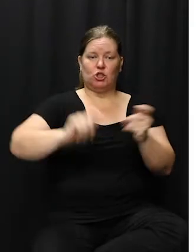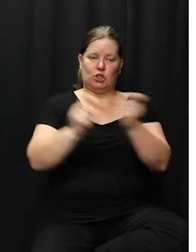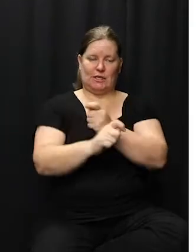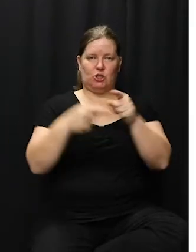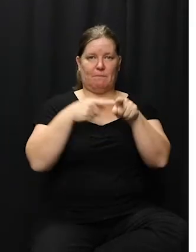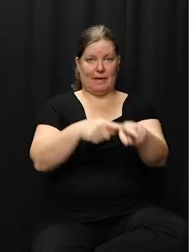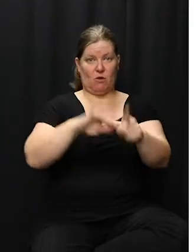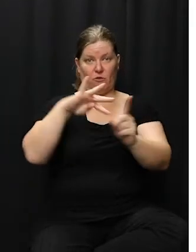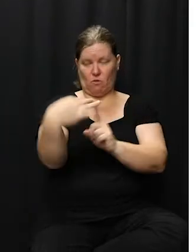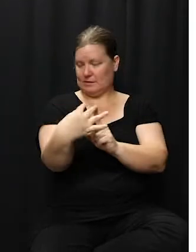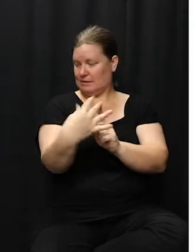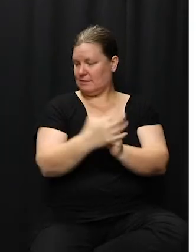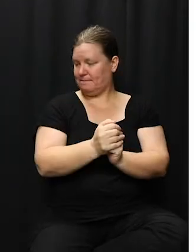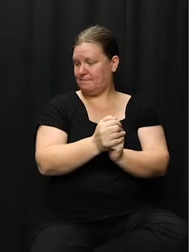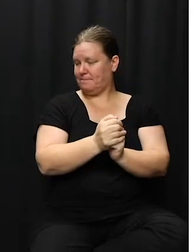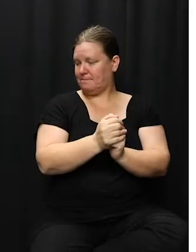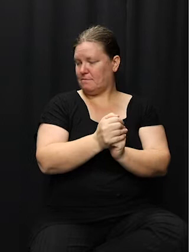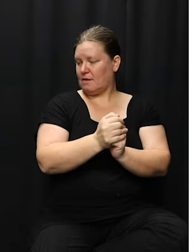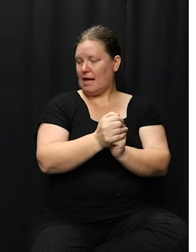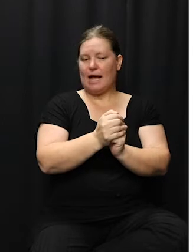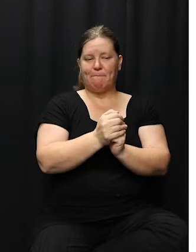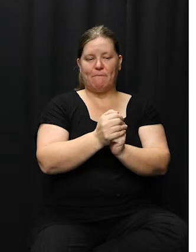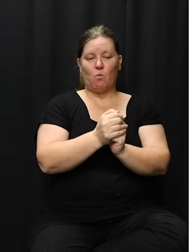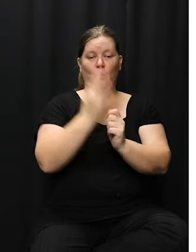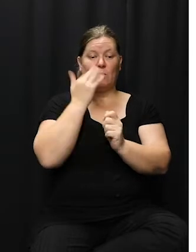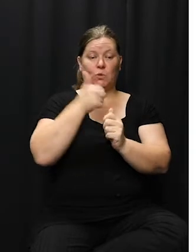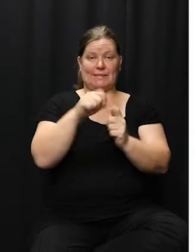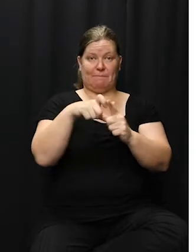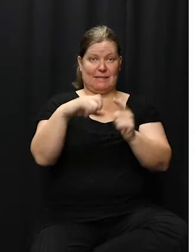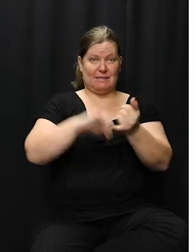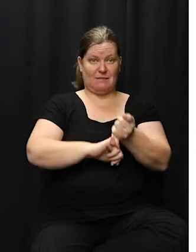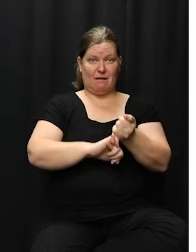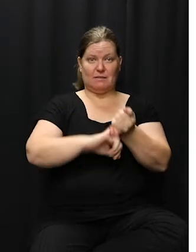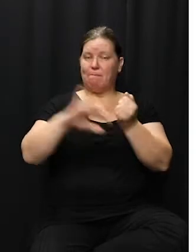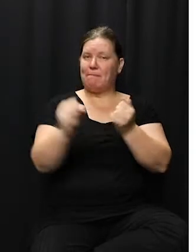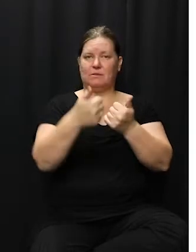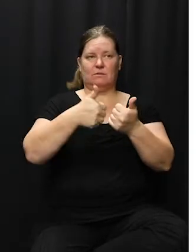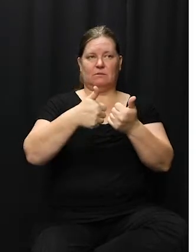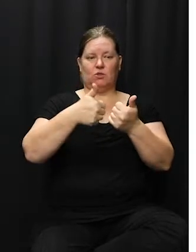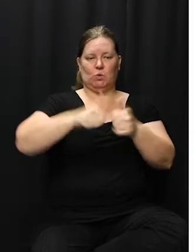location changes depending on the context. When you use a depicting sign,